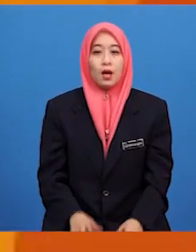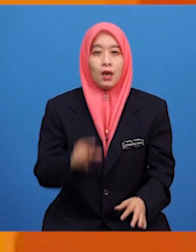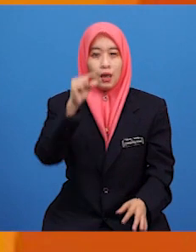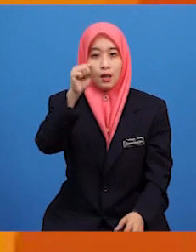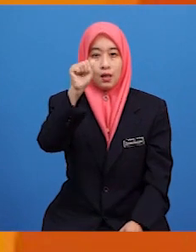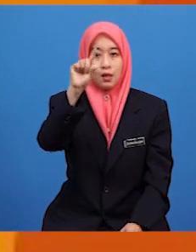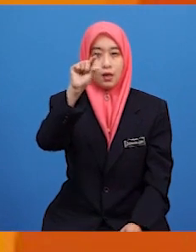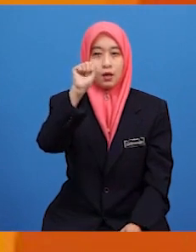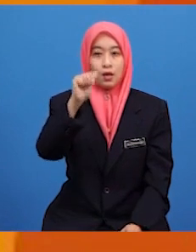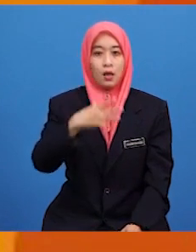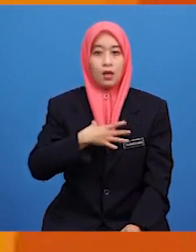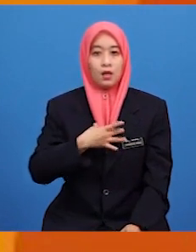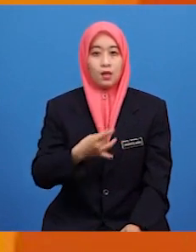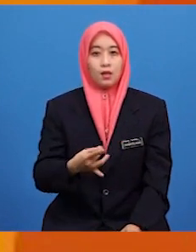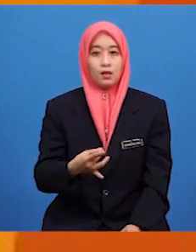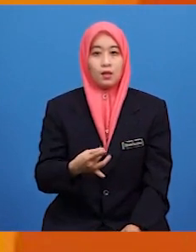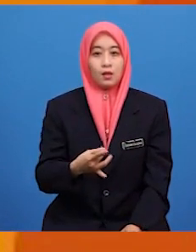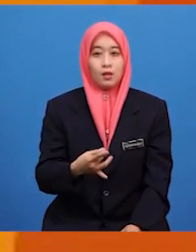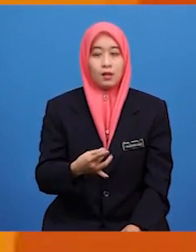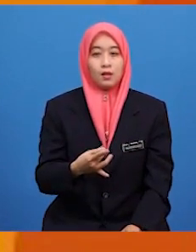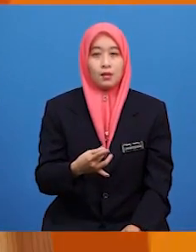Gaga likes to purr, doesn't she?